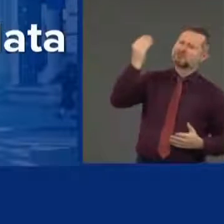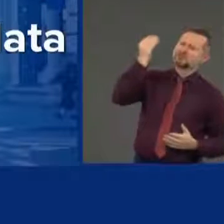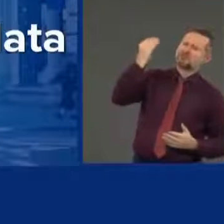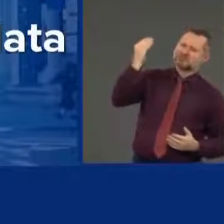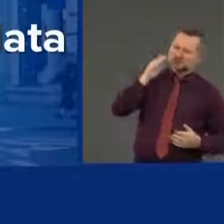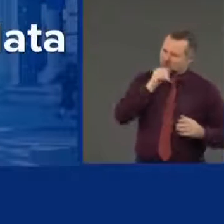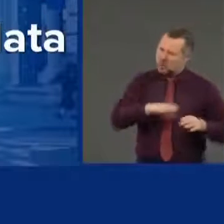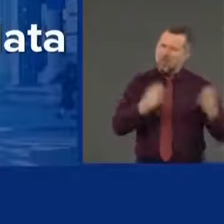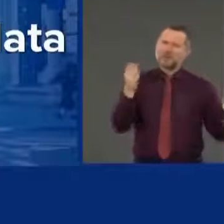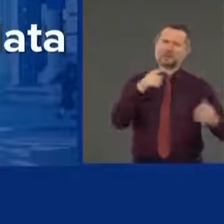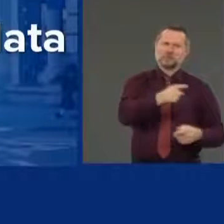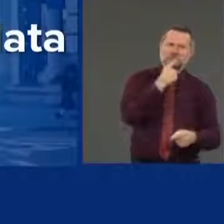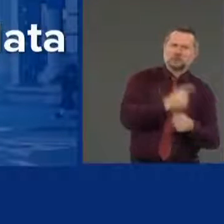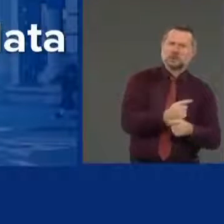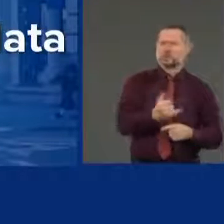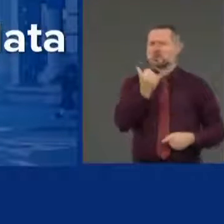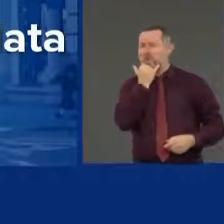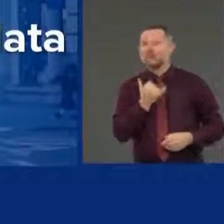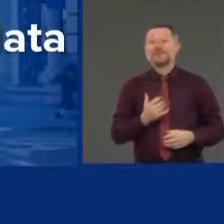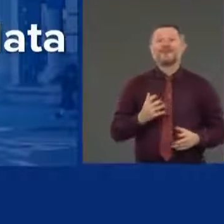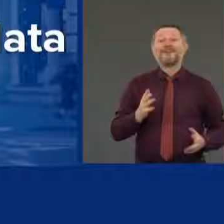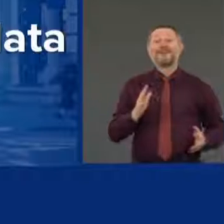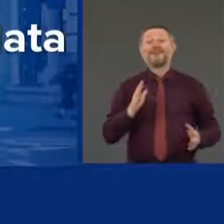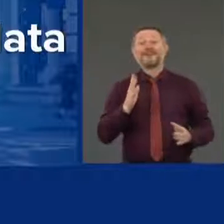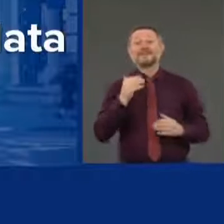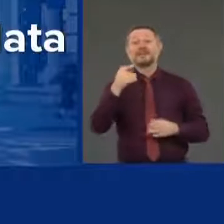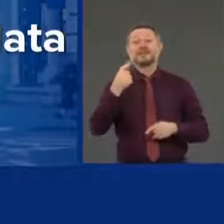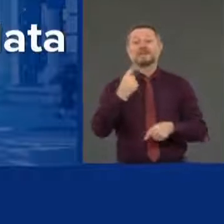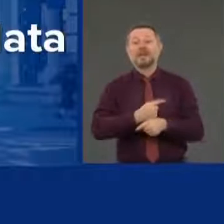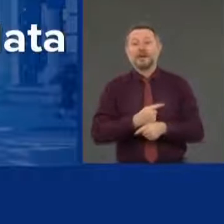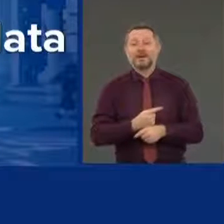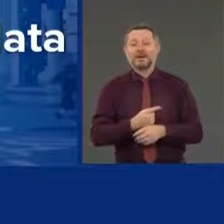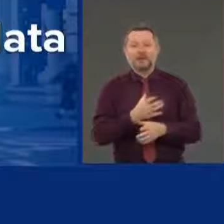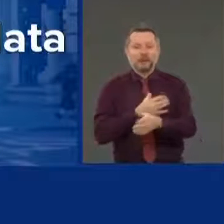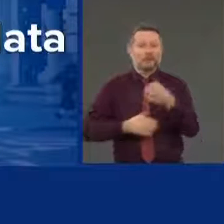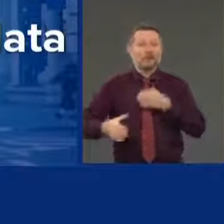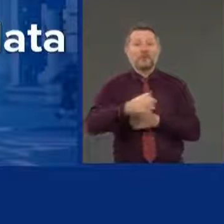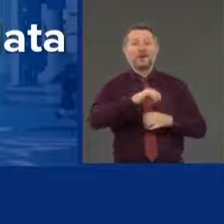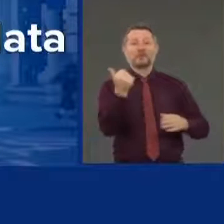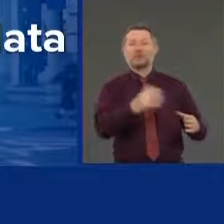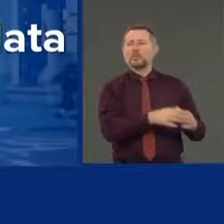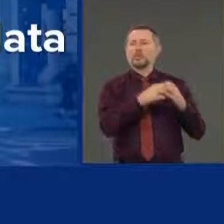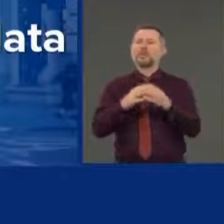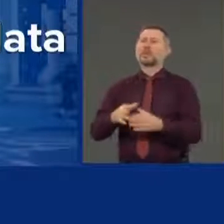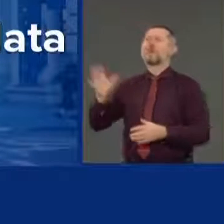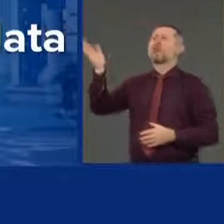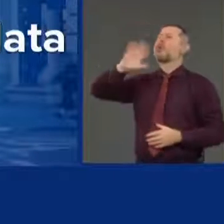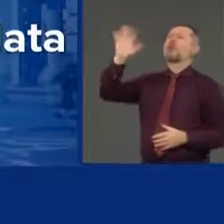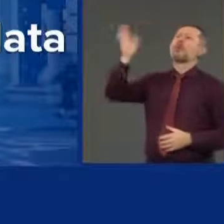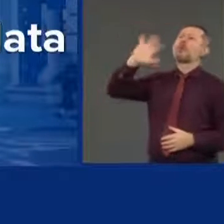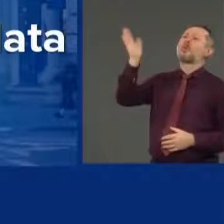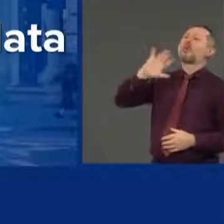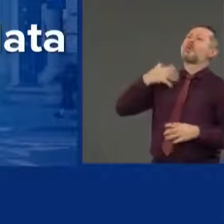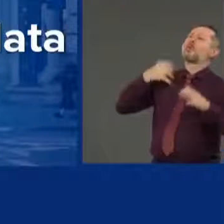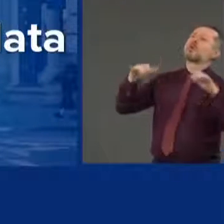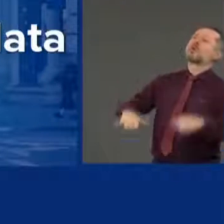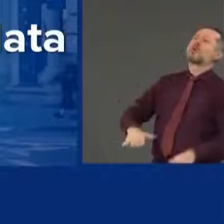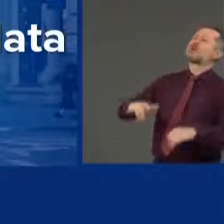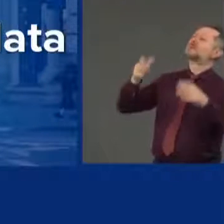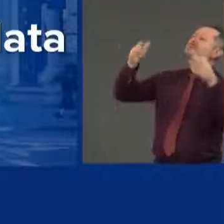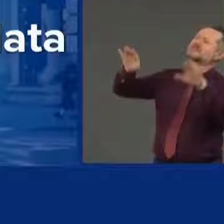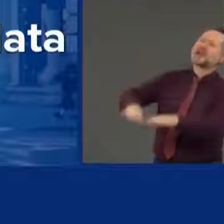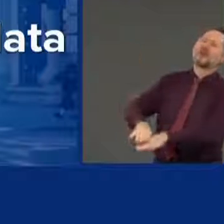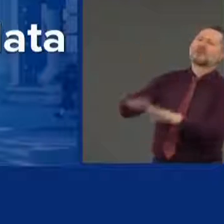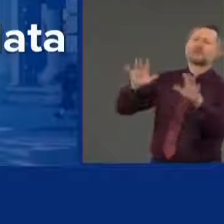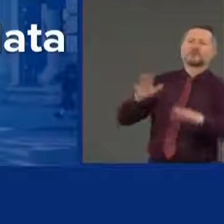they're right? And the next day, the other group would come. Don't reopen immediately. Have a